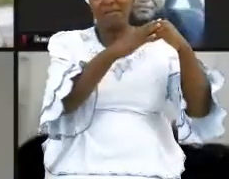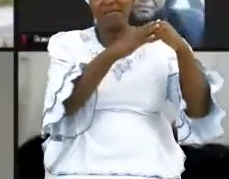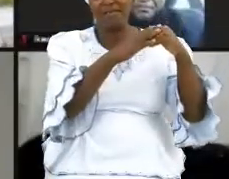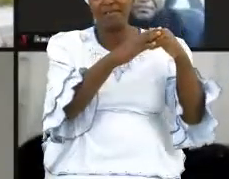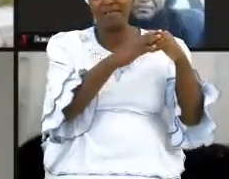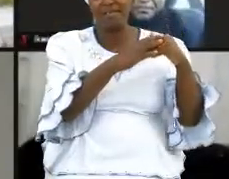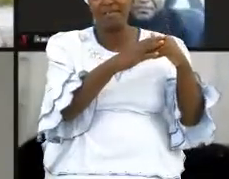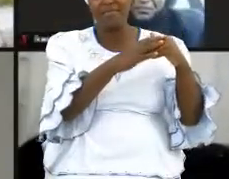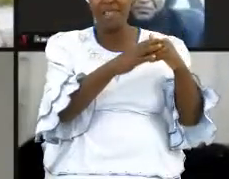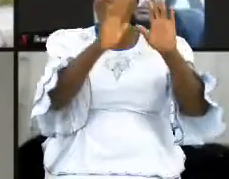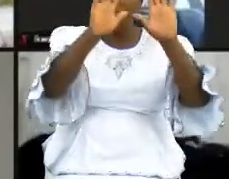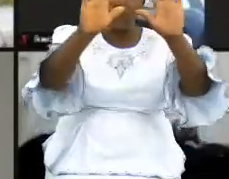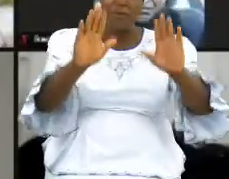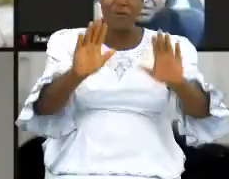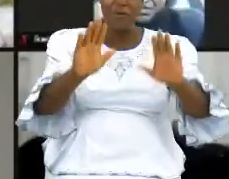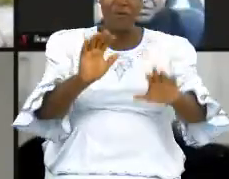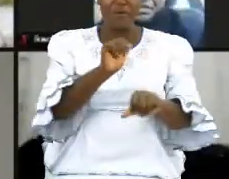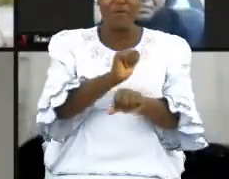Miracle,